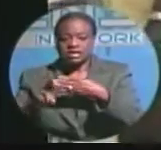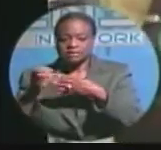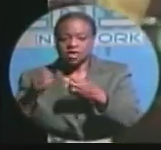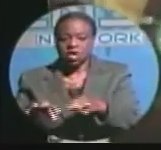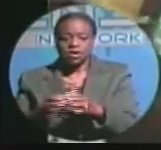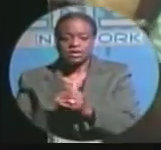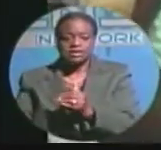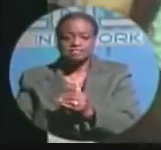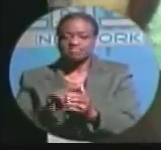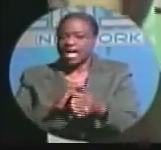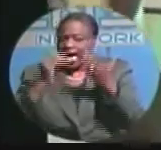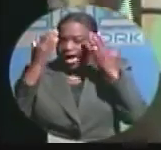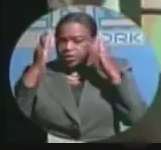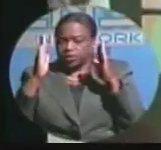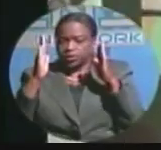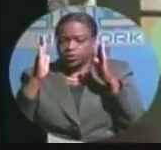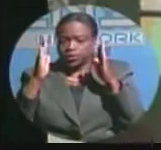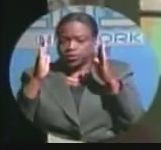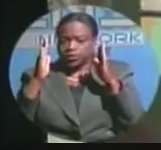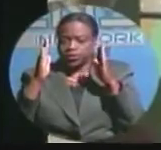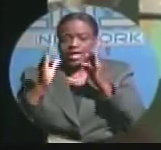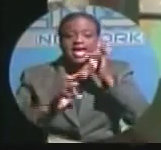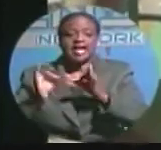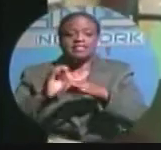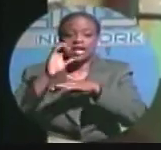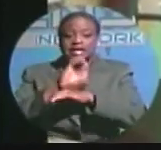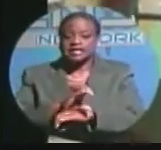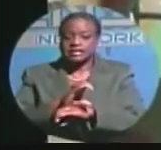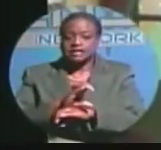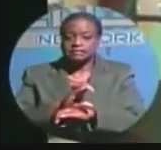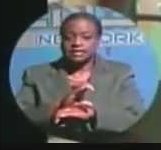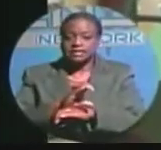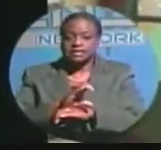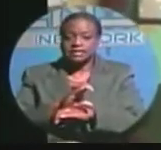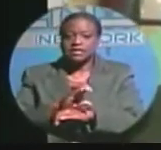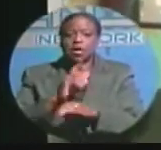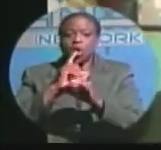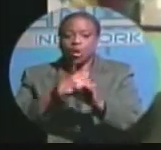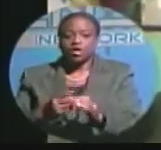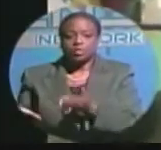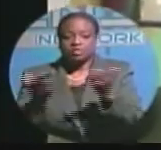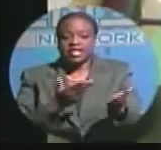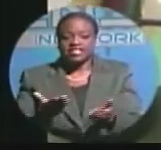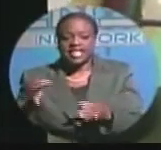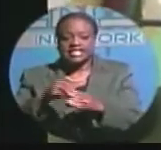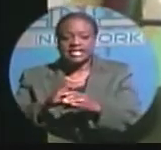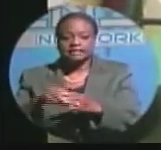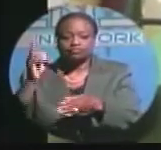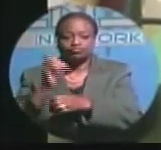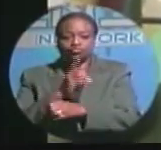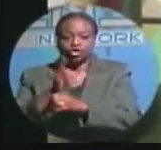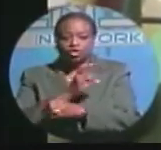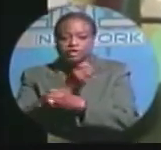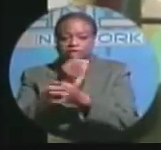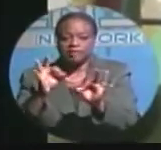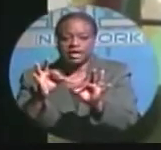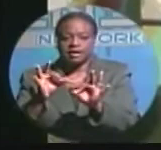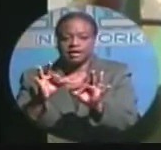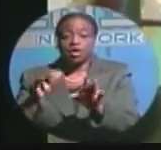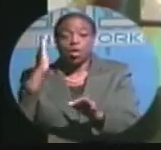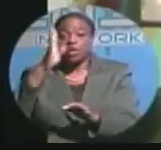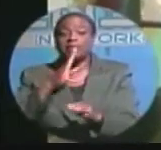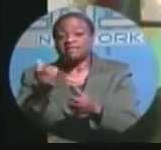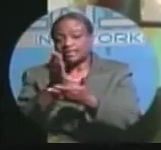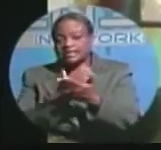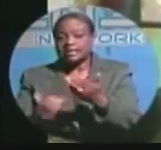if the customs order and being able to bring things in duty-free will be of, I'm sure it'll be of some help